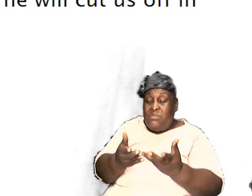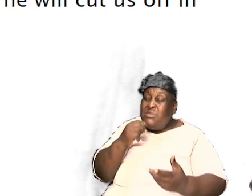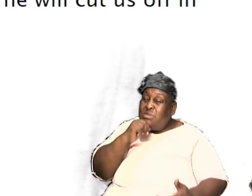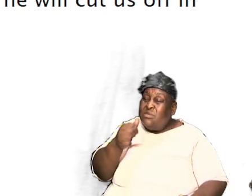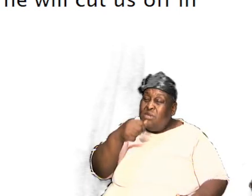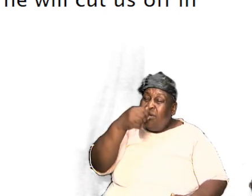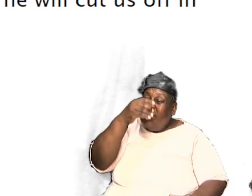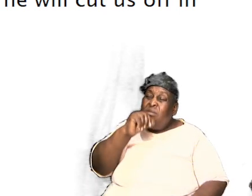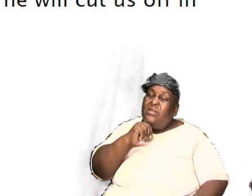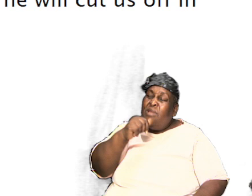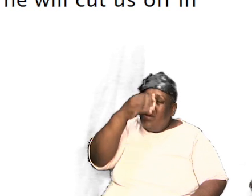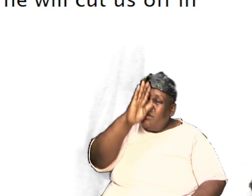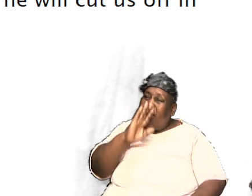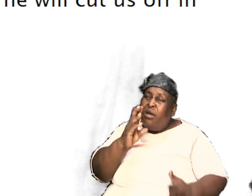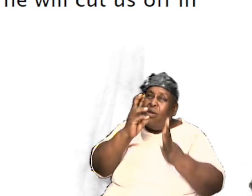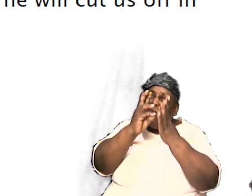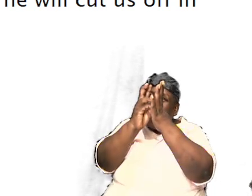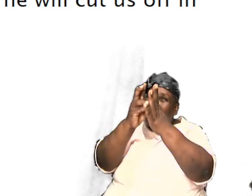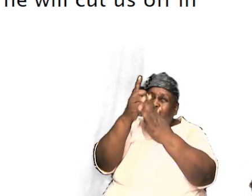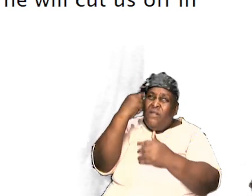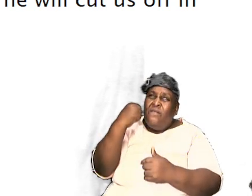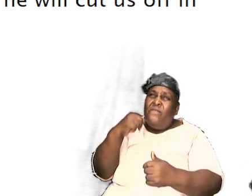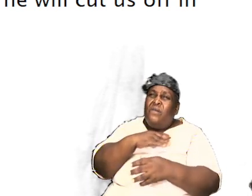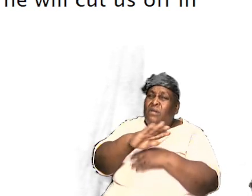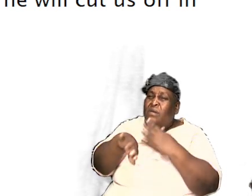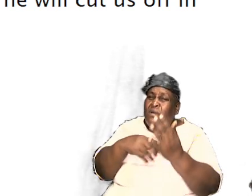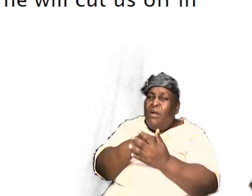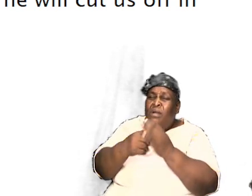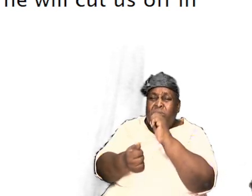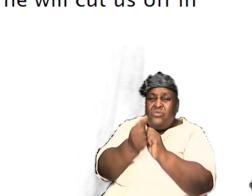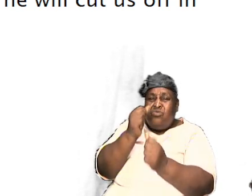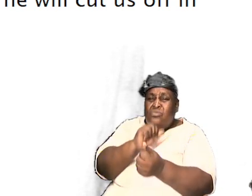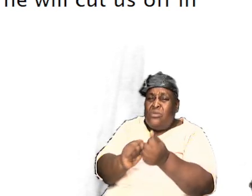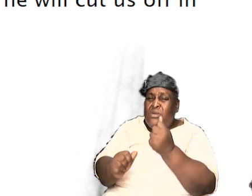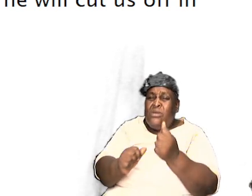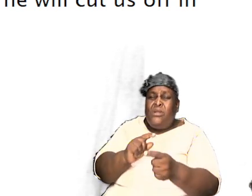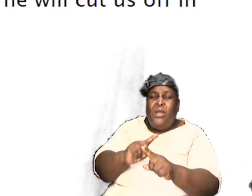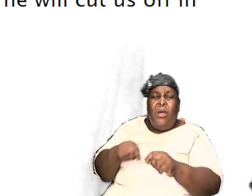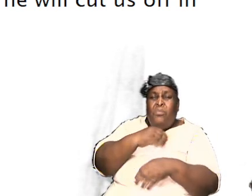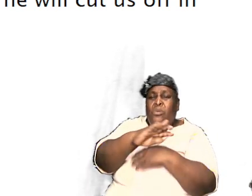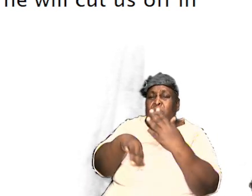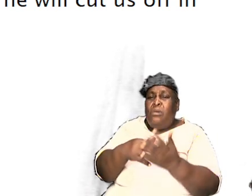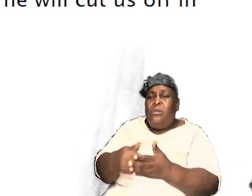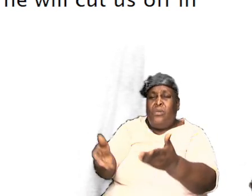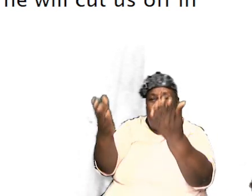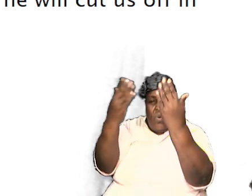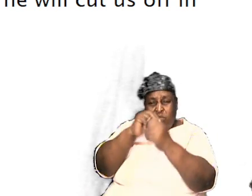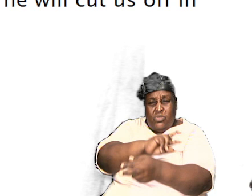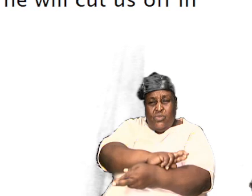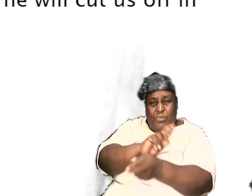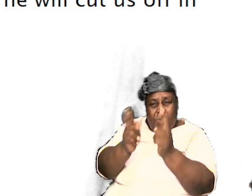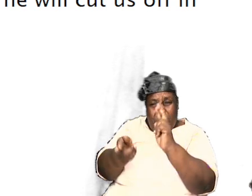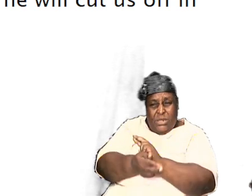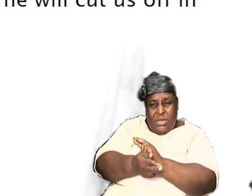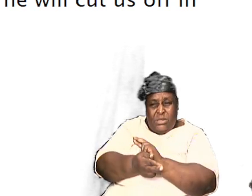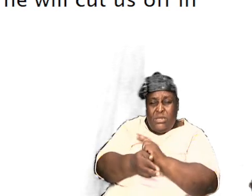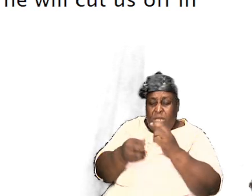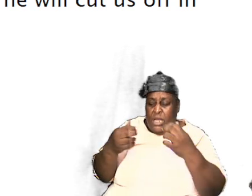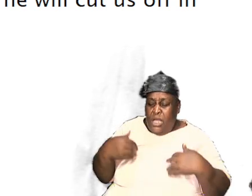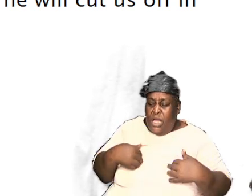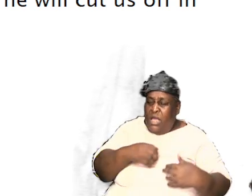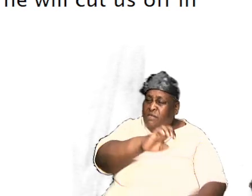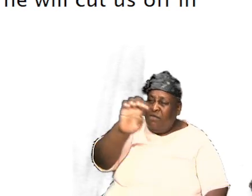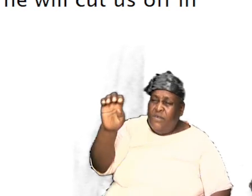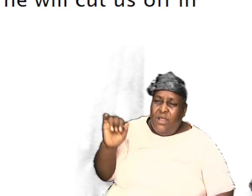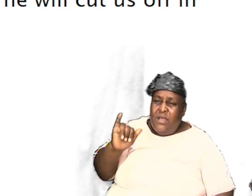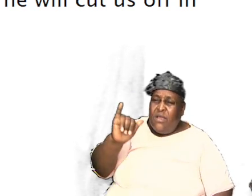perish, but that all should come to repentance. God wanted Saul to repent, and God wanted